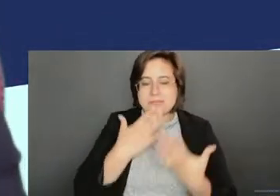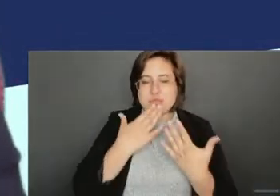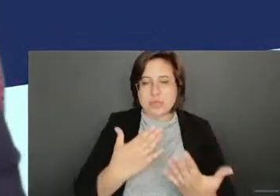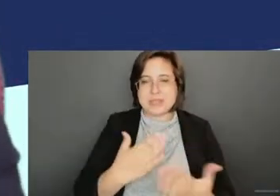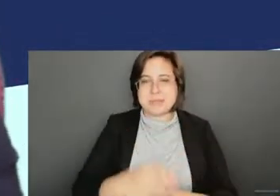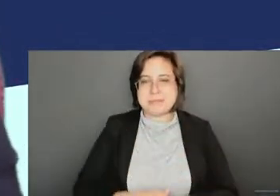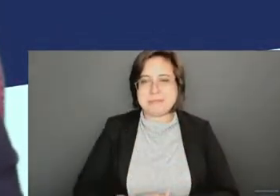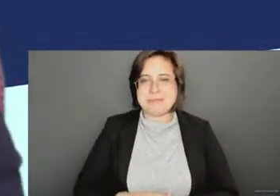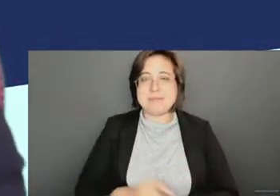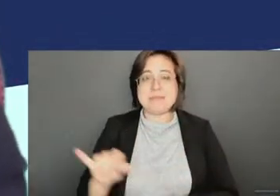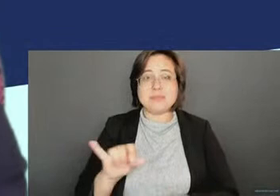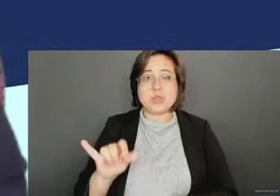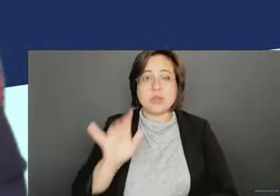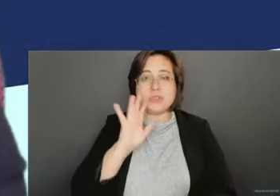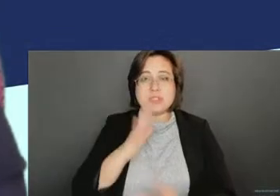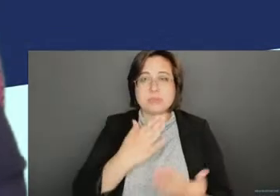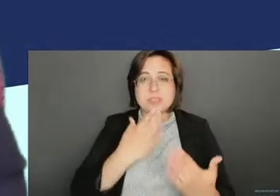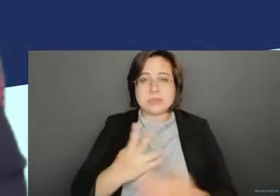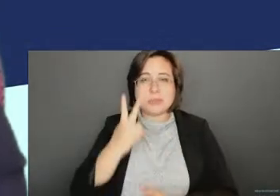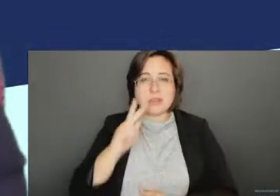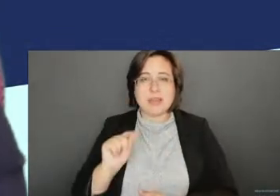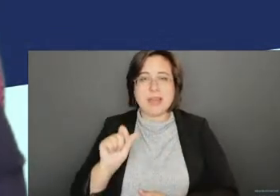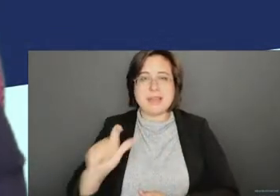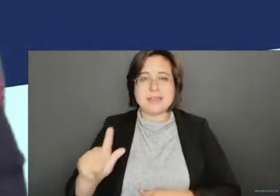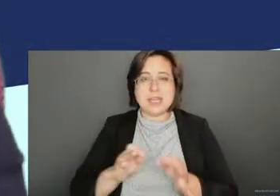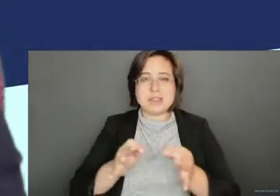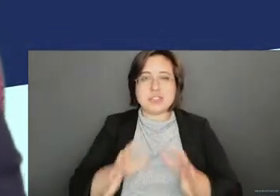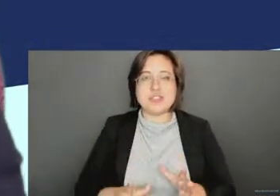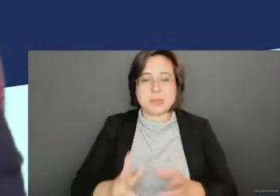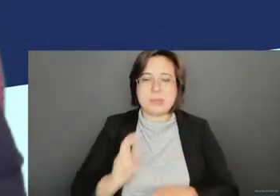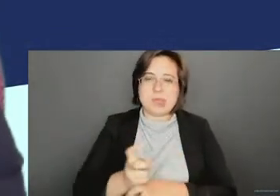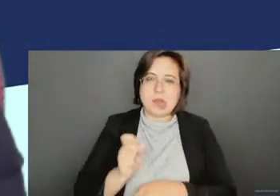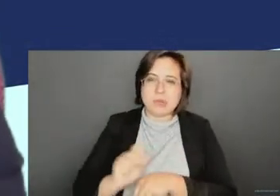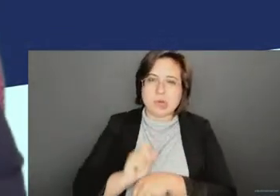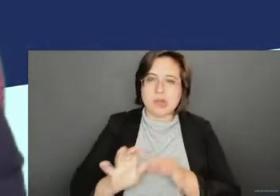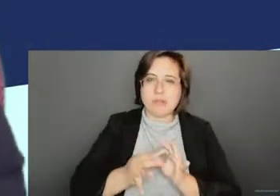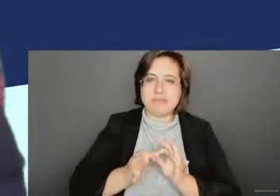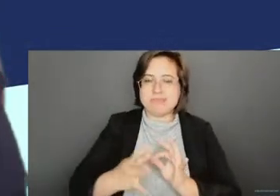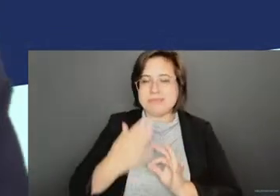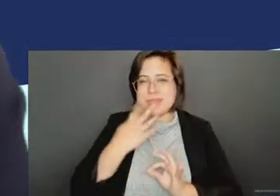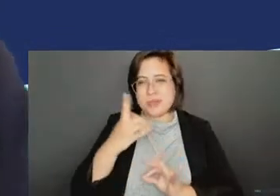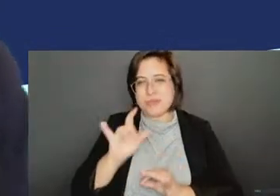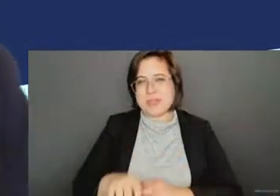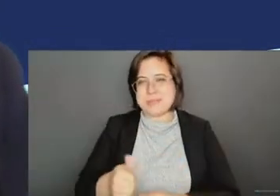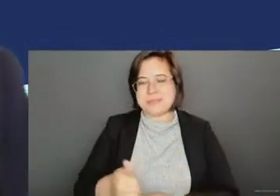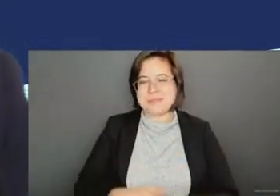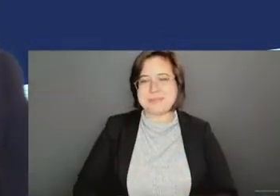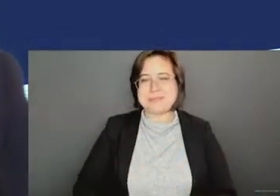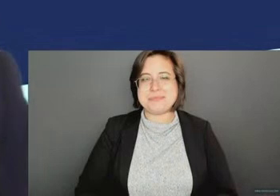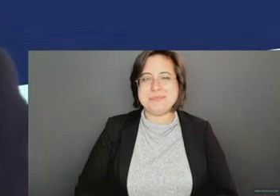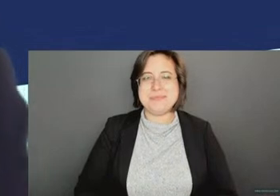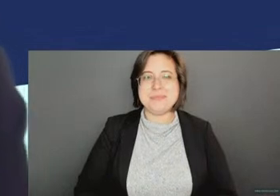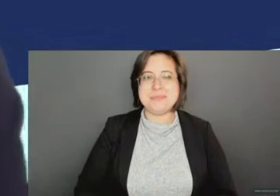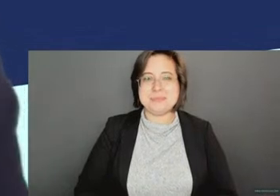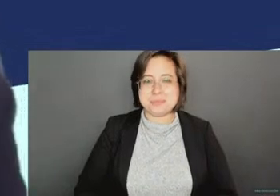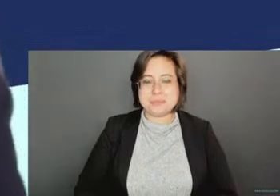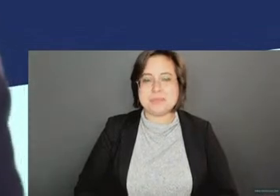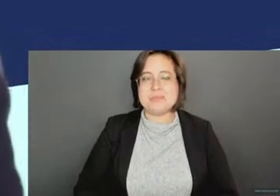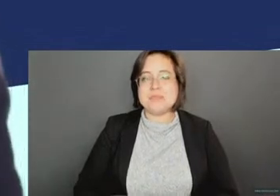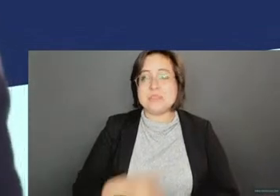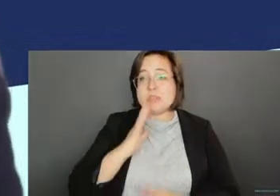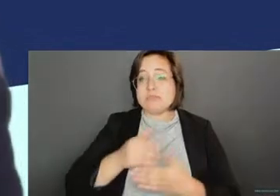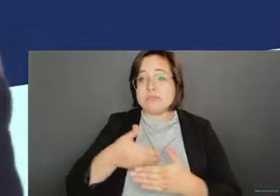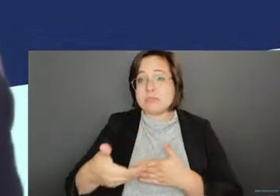me thank you as well. I saw our ASL interpreters hard at work. Thank you for that. So as we look ahead, our next meeting